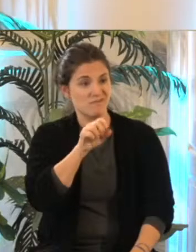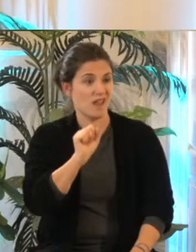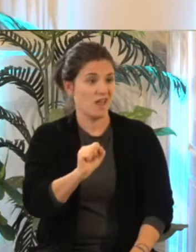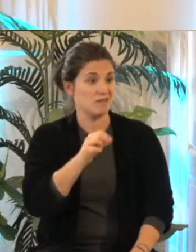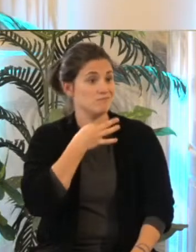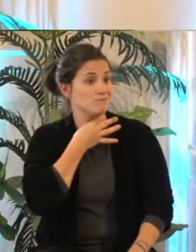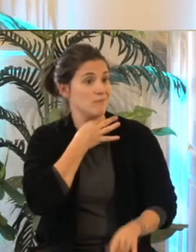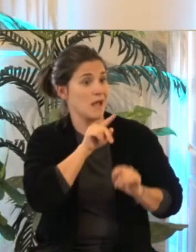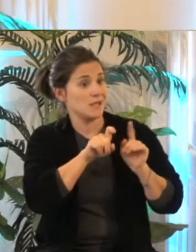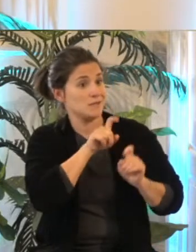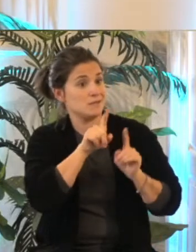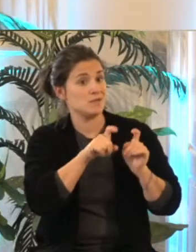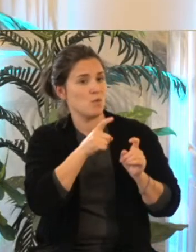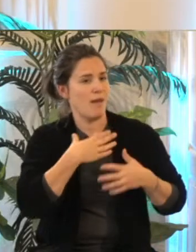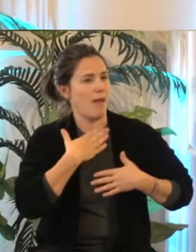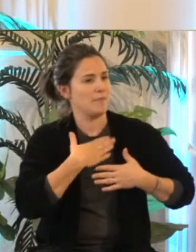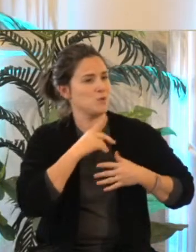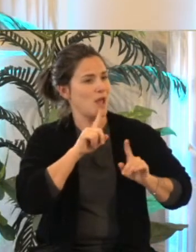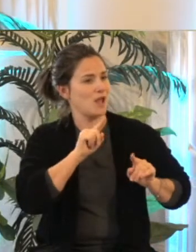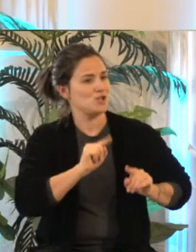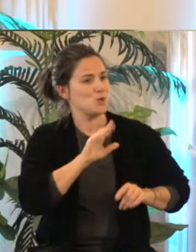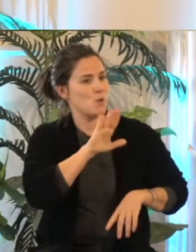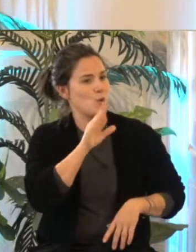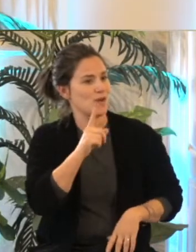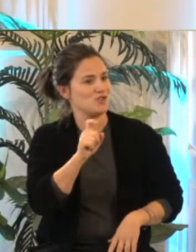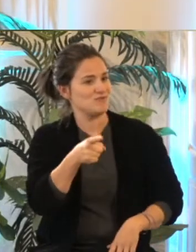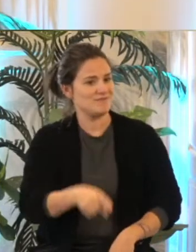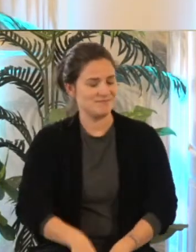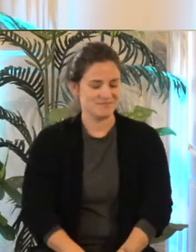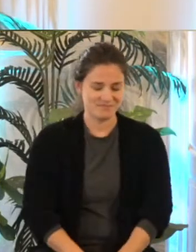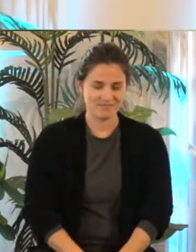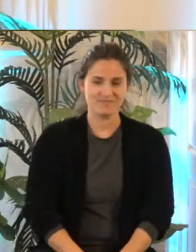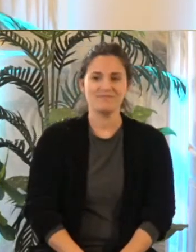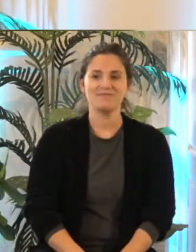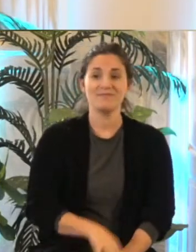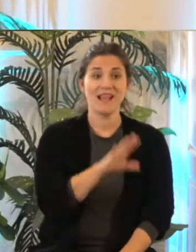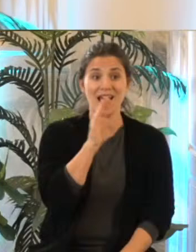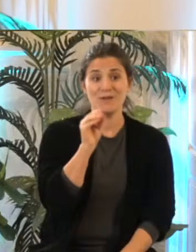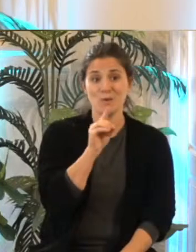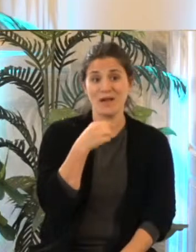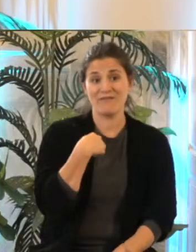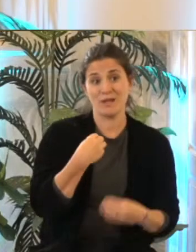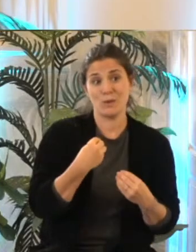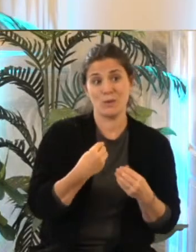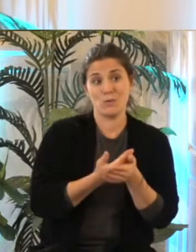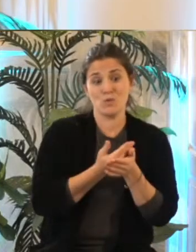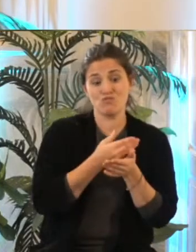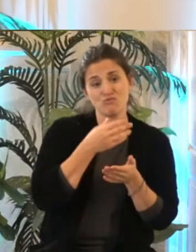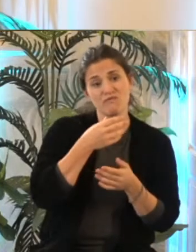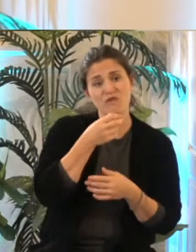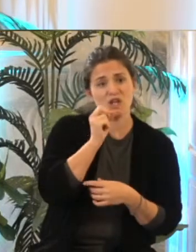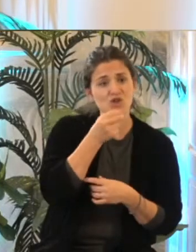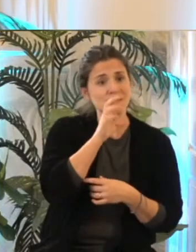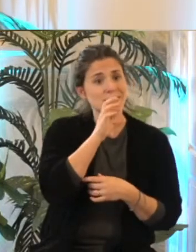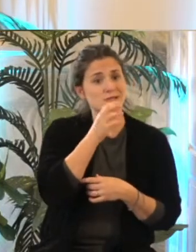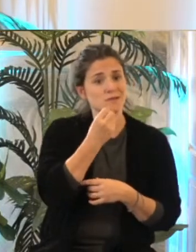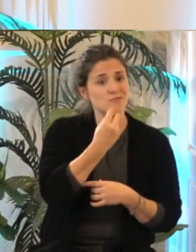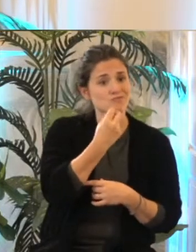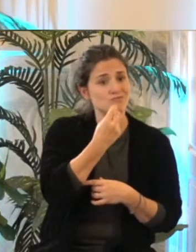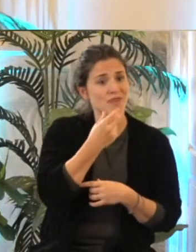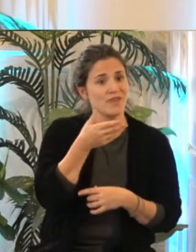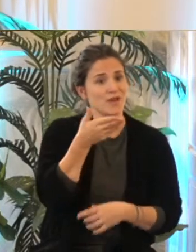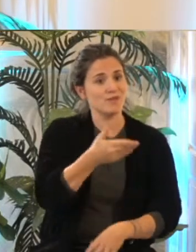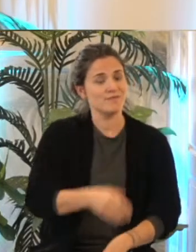questions, and we'd be happy to answer them for you. There's also special refreshments for newcomers in there. All right,